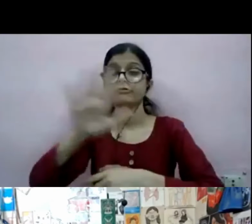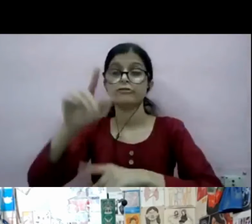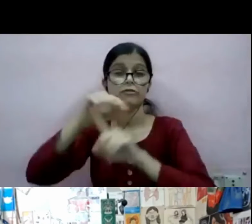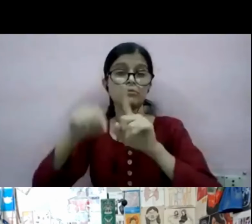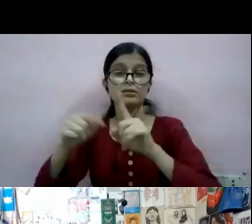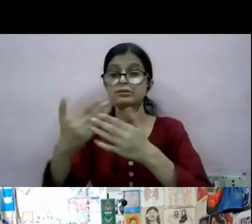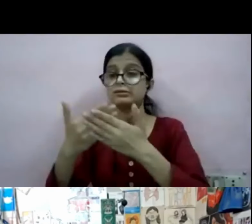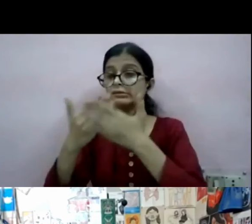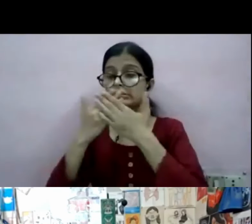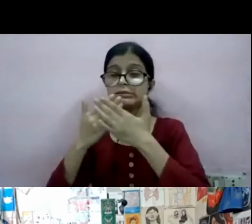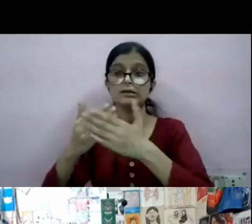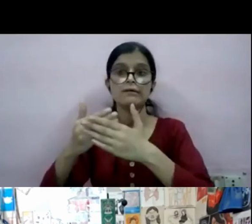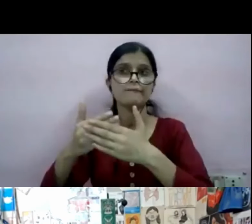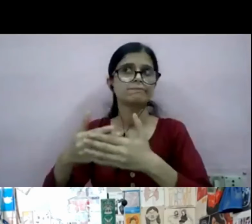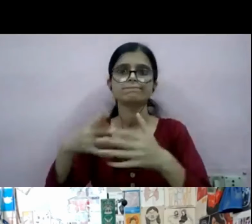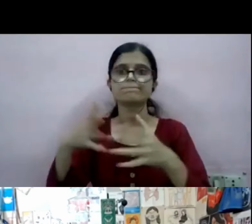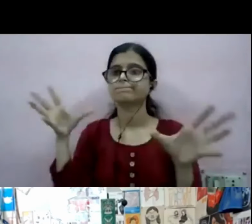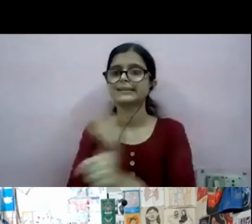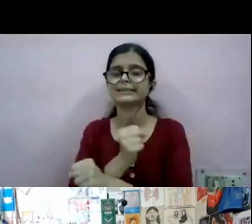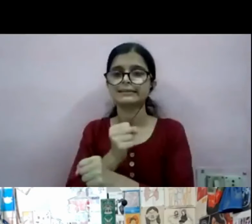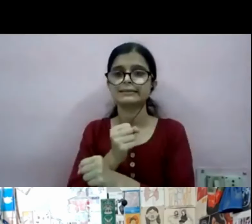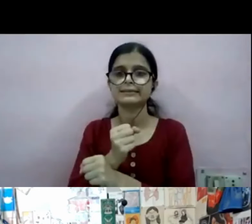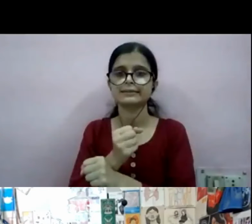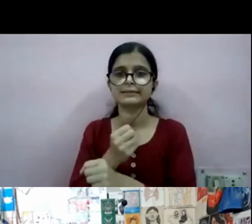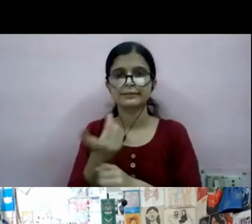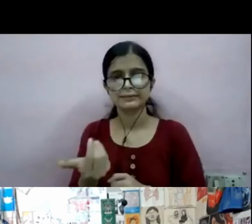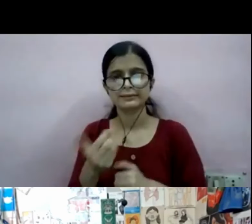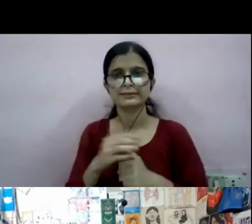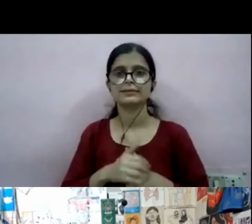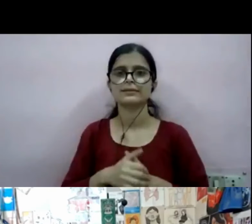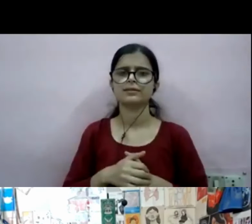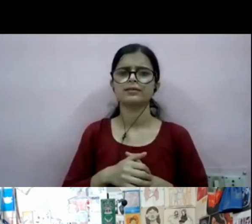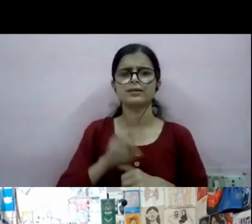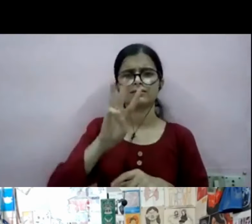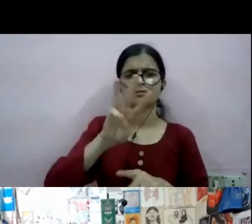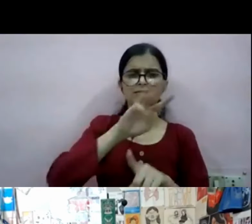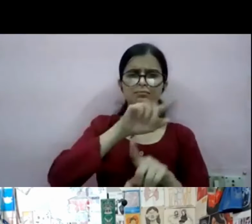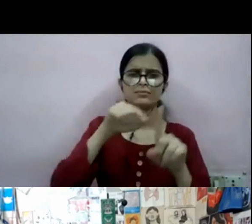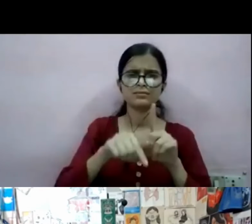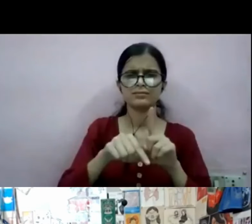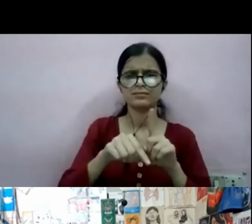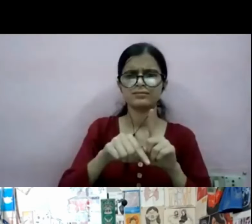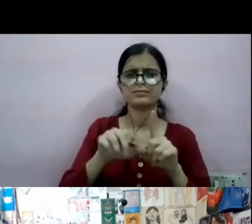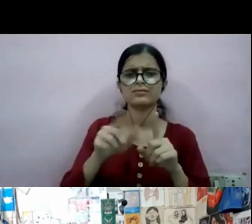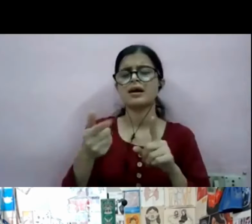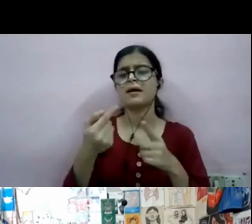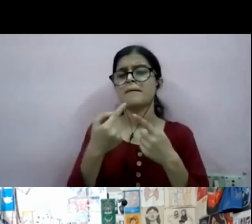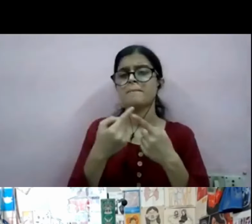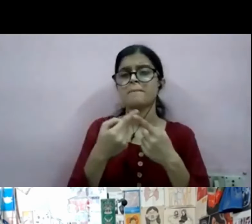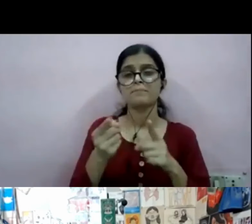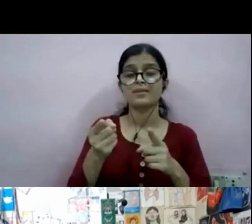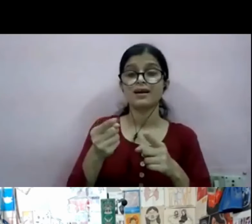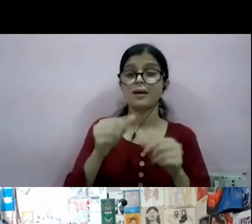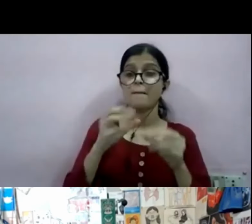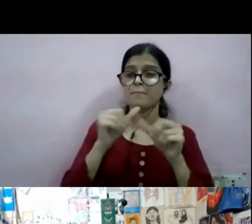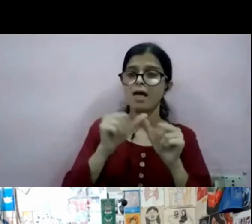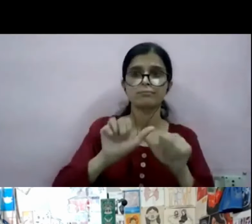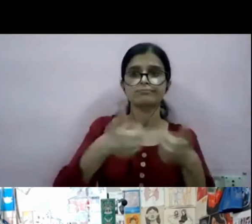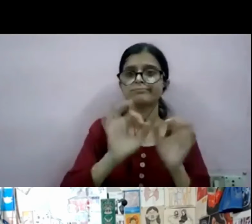of the disabled female population has matric or secondary education, but are not graduates, and only 3%